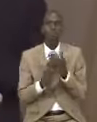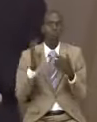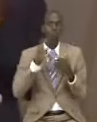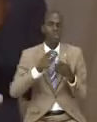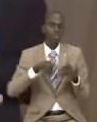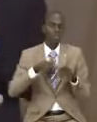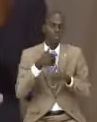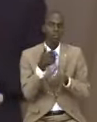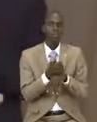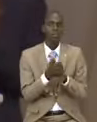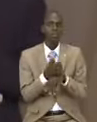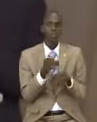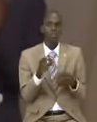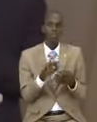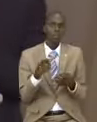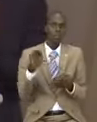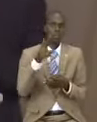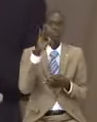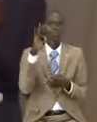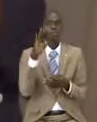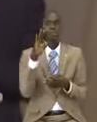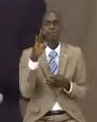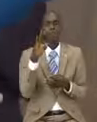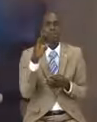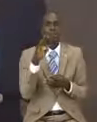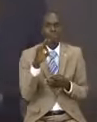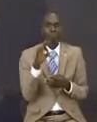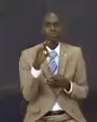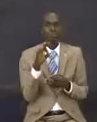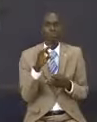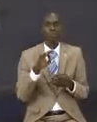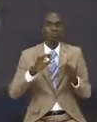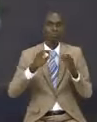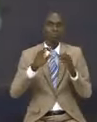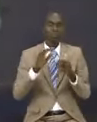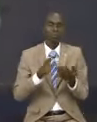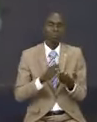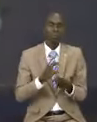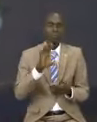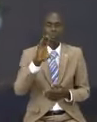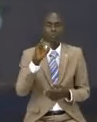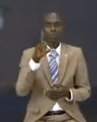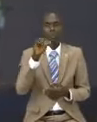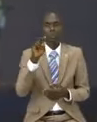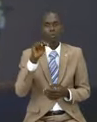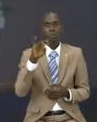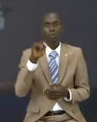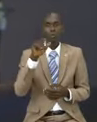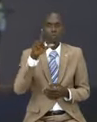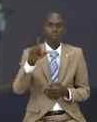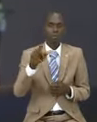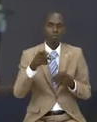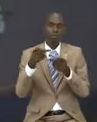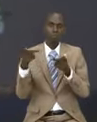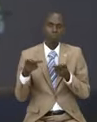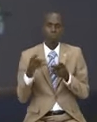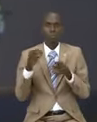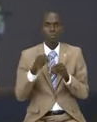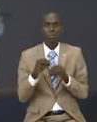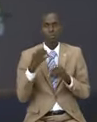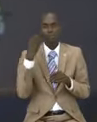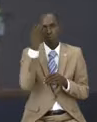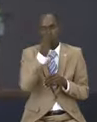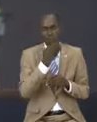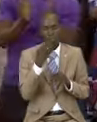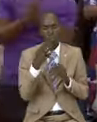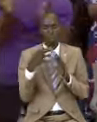established spiritual colonial entities in Europe, in America,